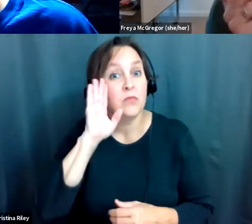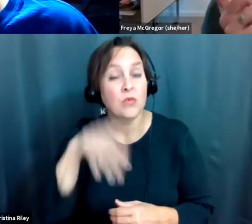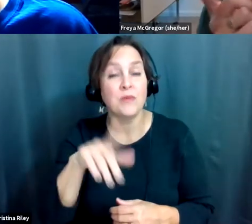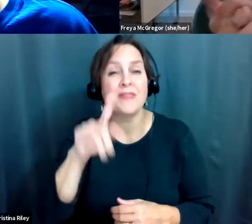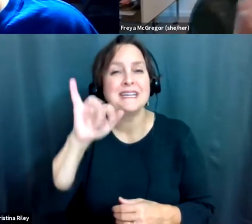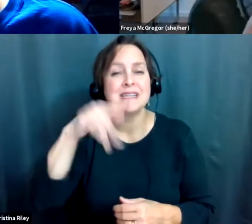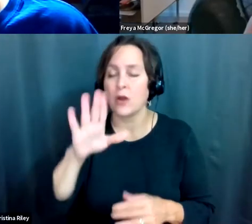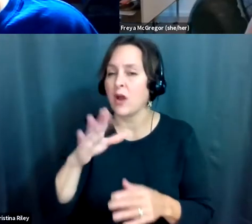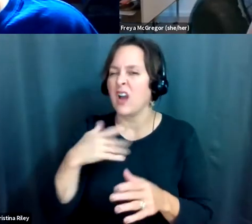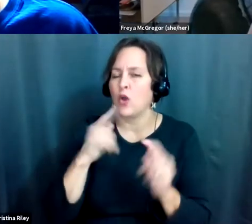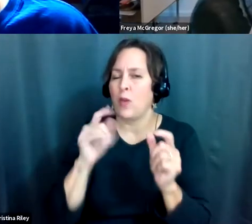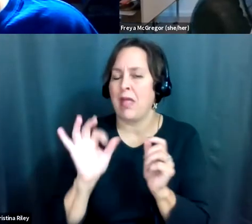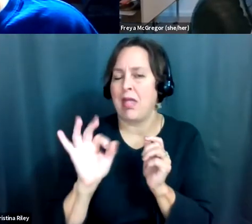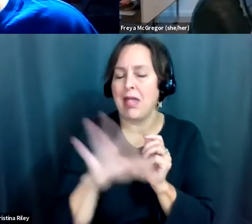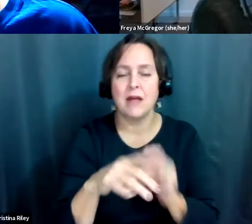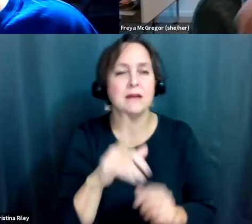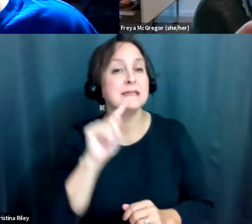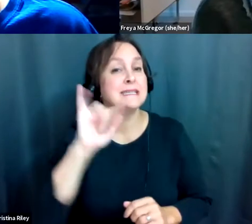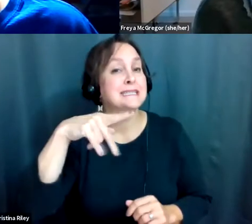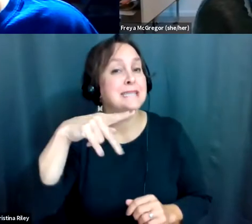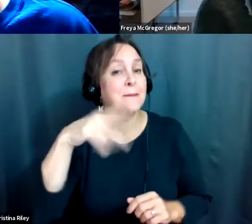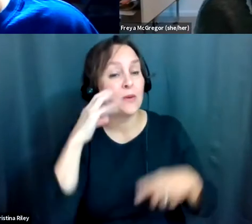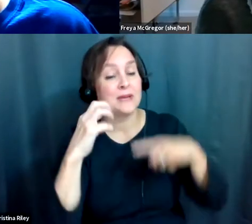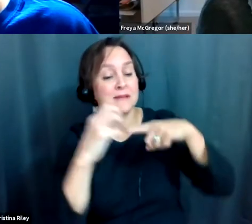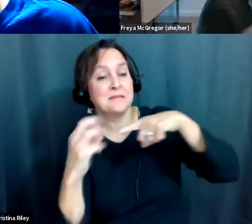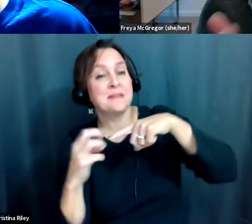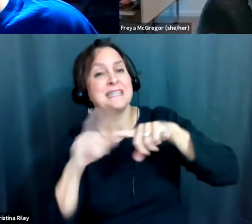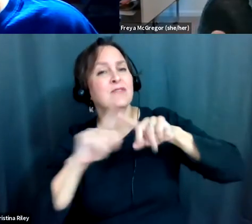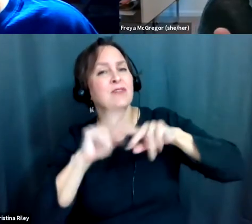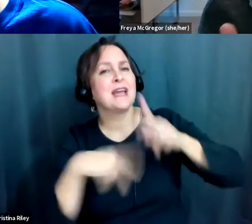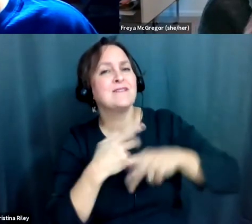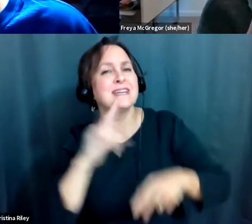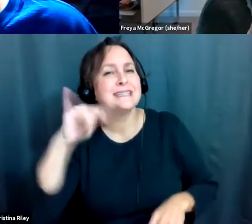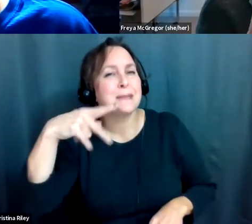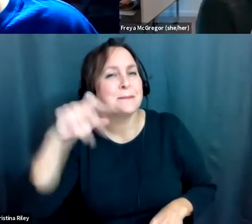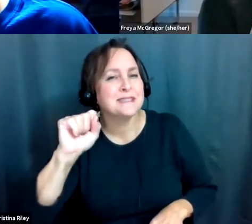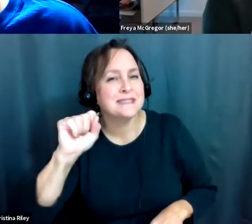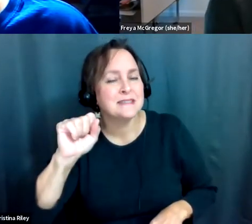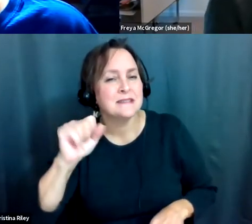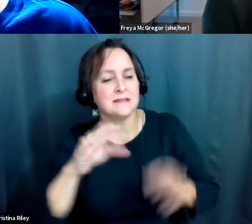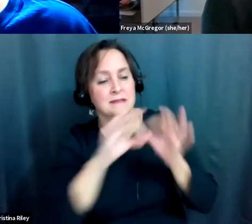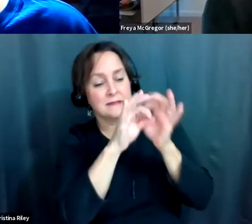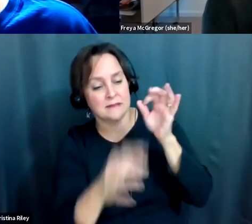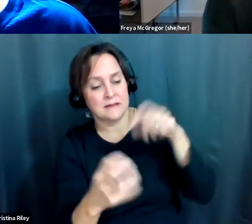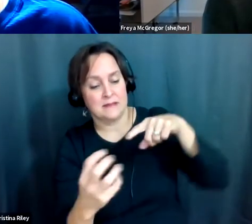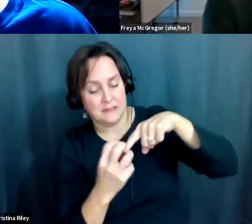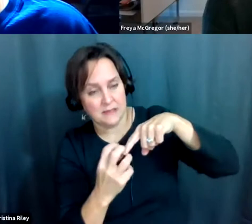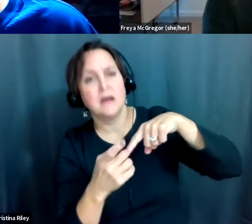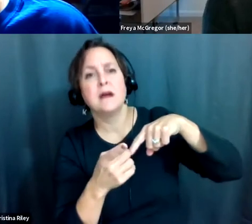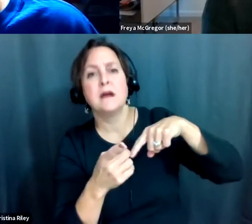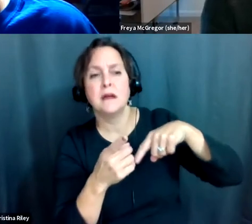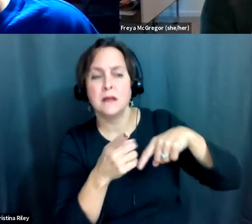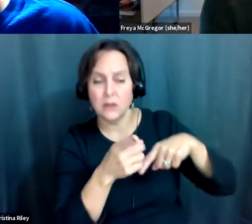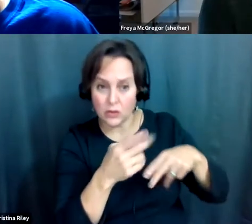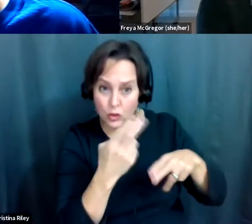really quickly, before we go into the next question. Um, I know there's different kinds of tips for different purposes and have you ever used, um, they